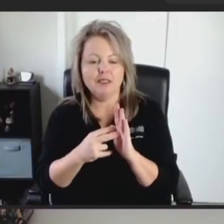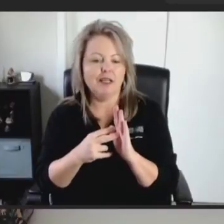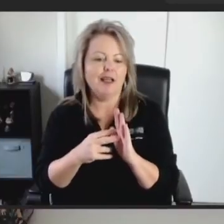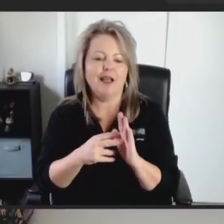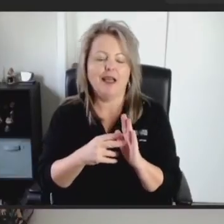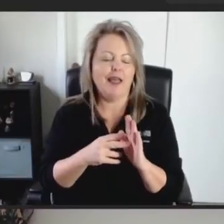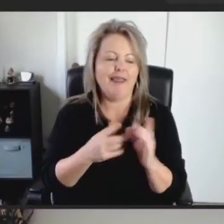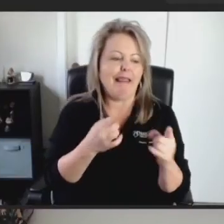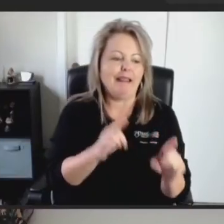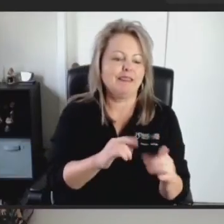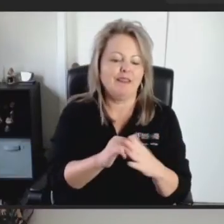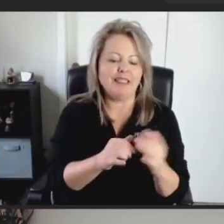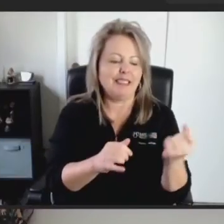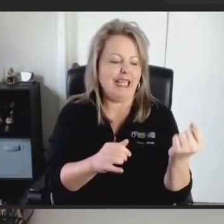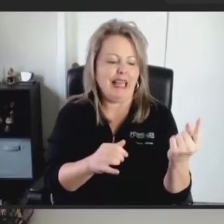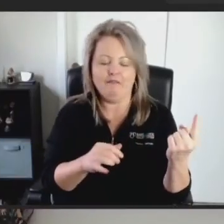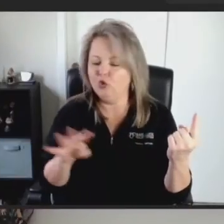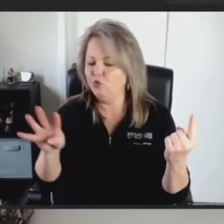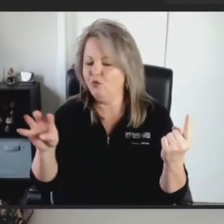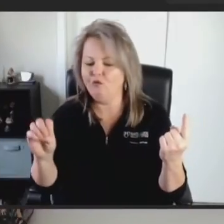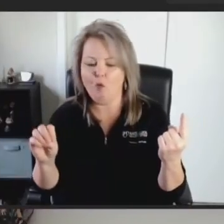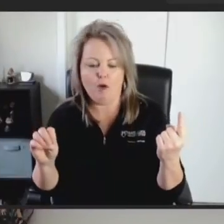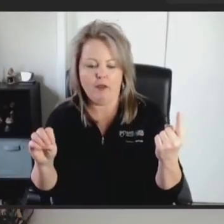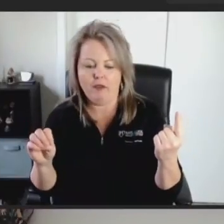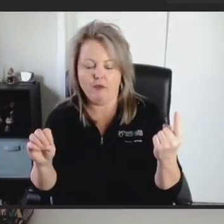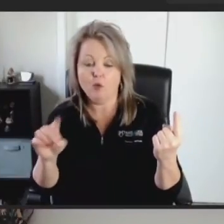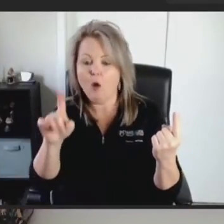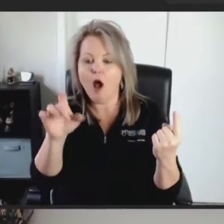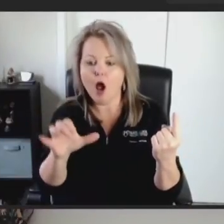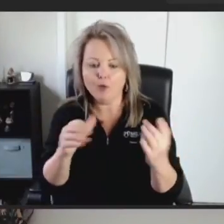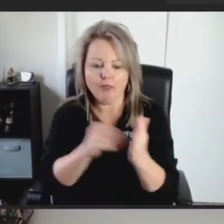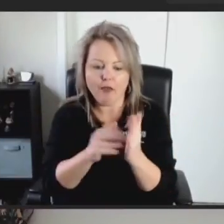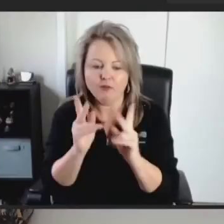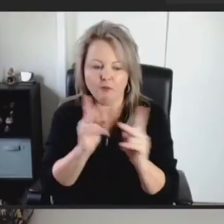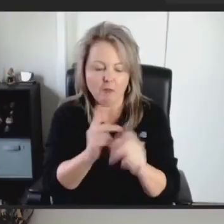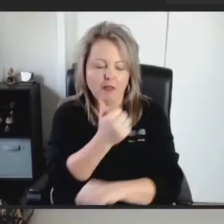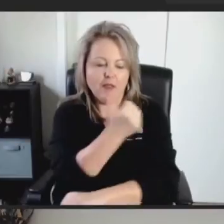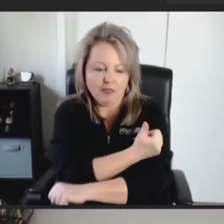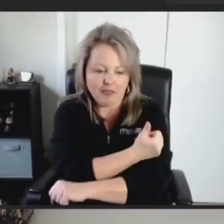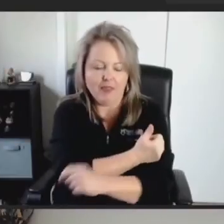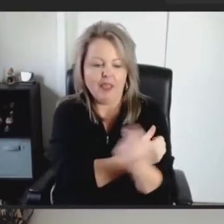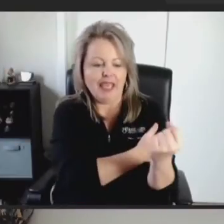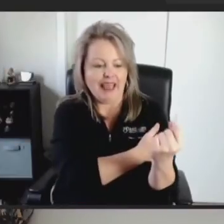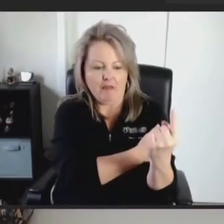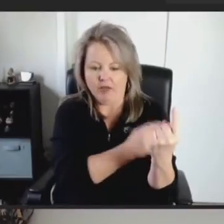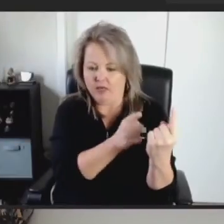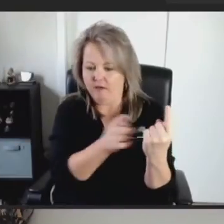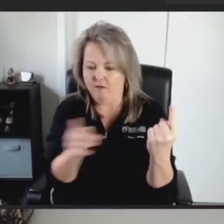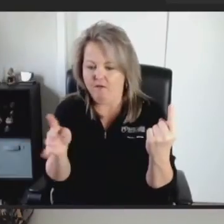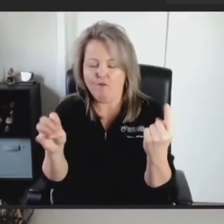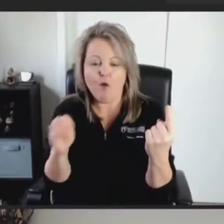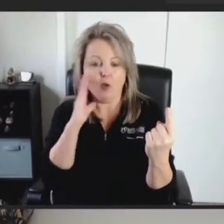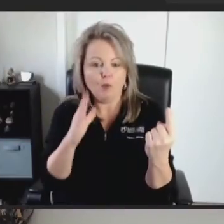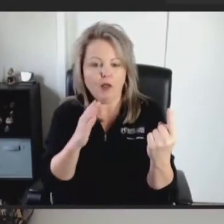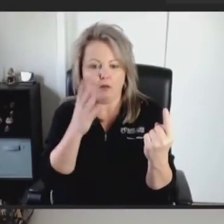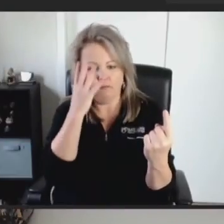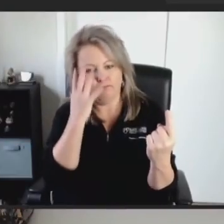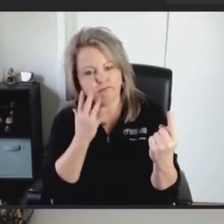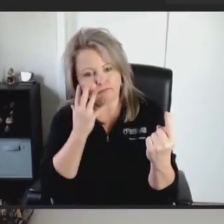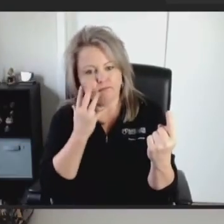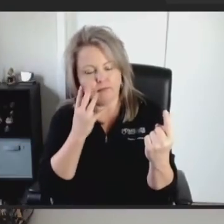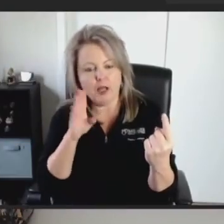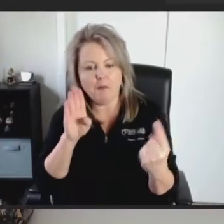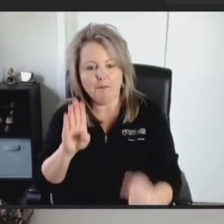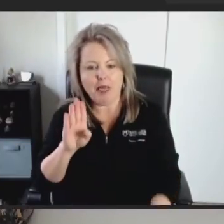40 cases per 100,000 people. And in the study group, there were 4 people that had Bell's palsy